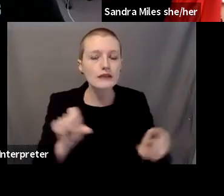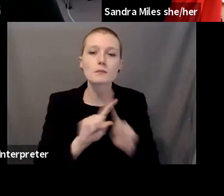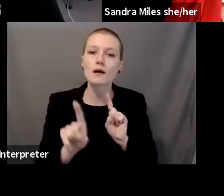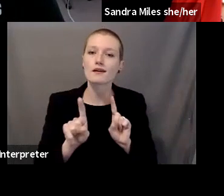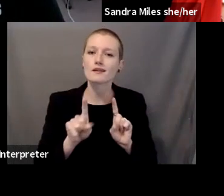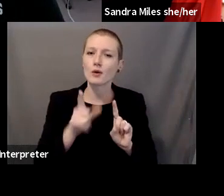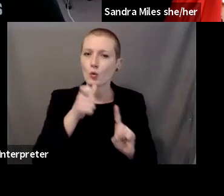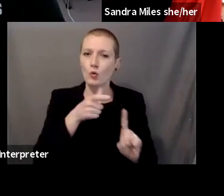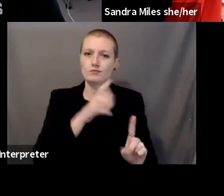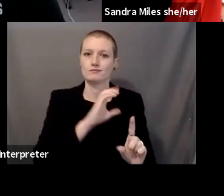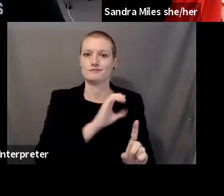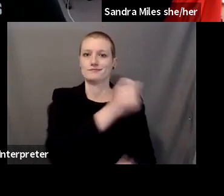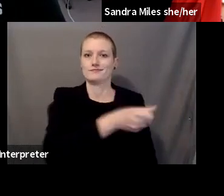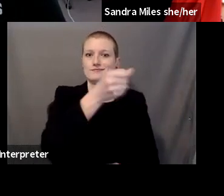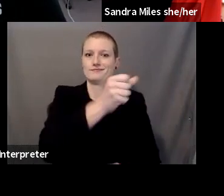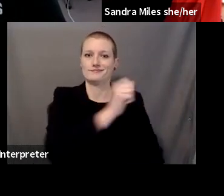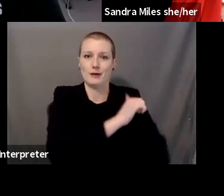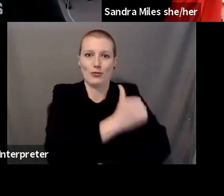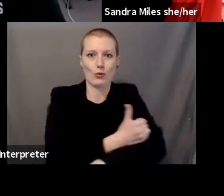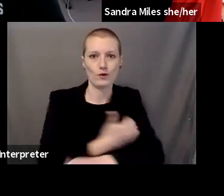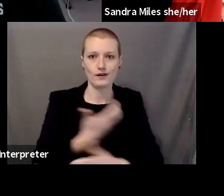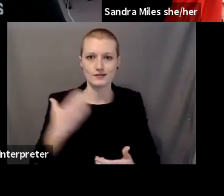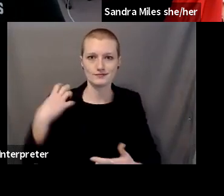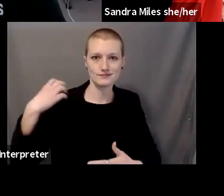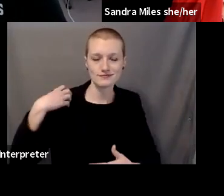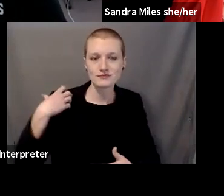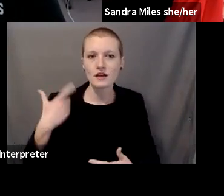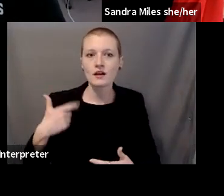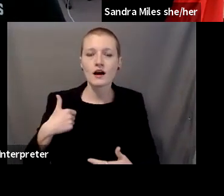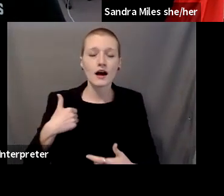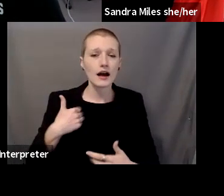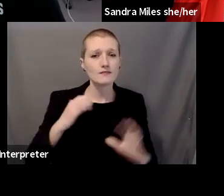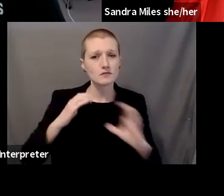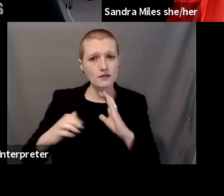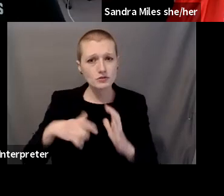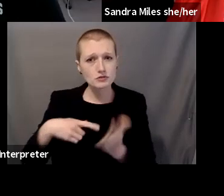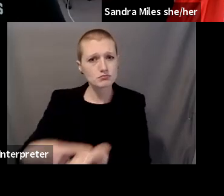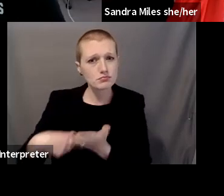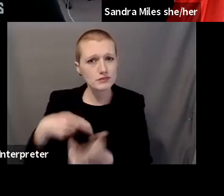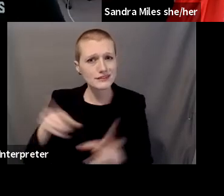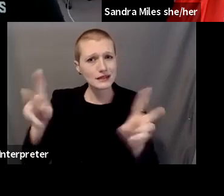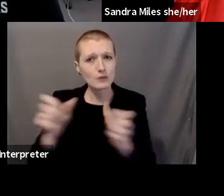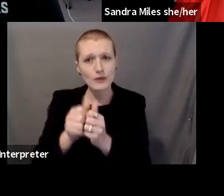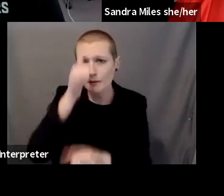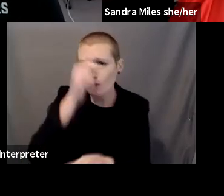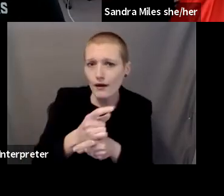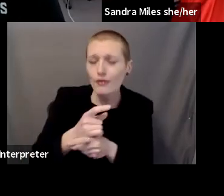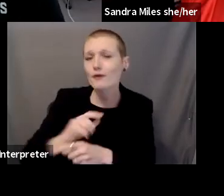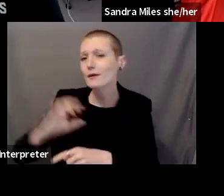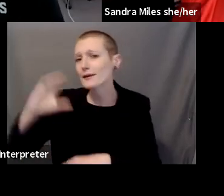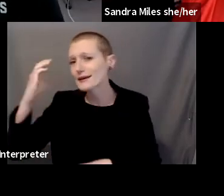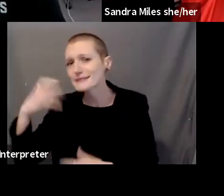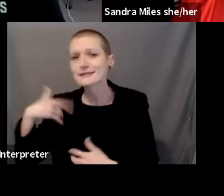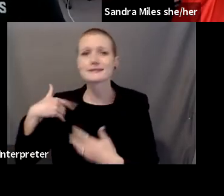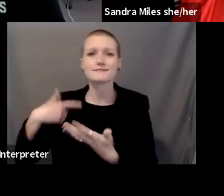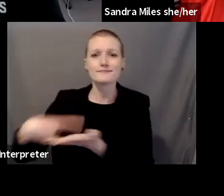this conversation with my cousin. I've had conversations with my brother, and they said that each culture should be able